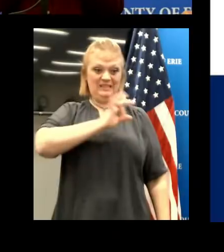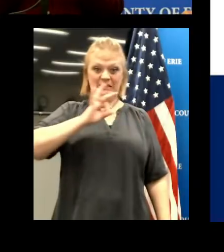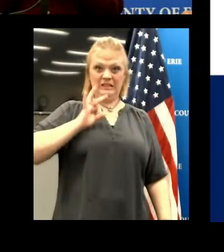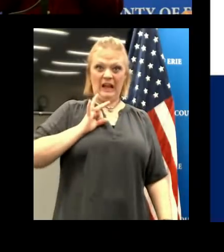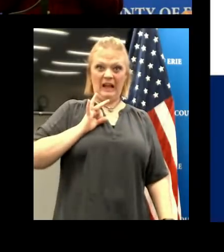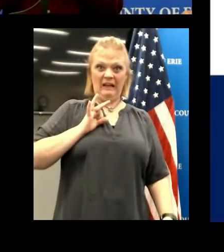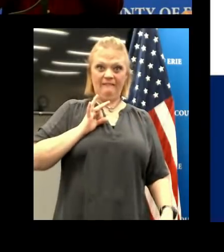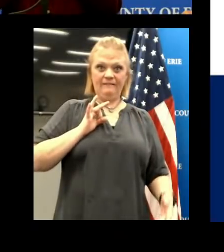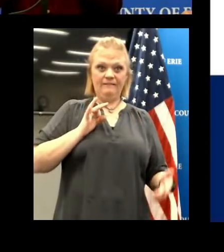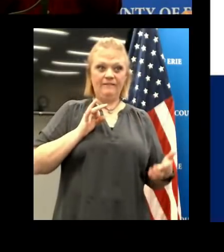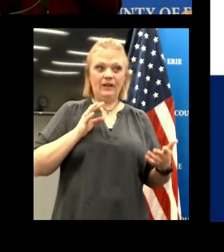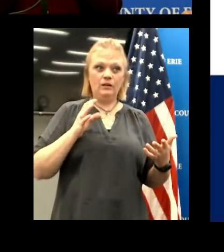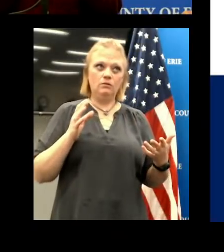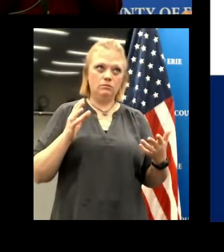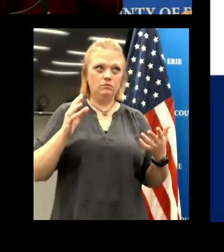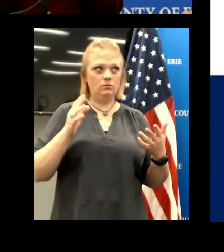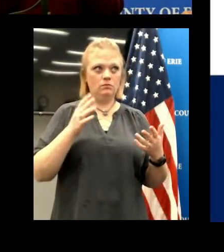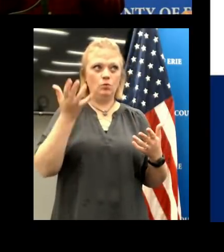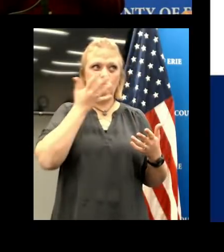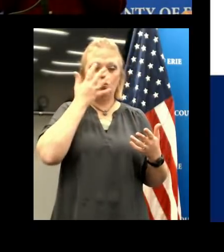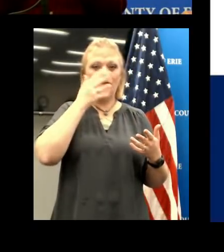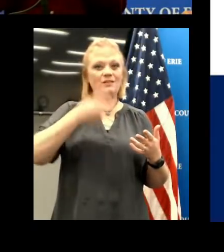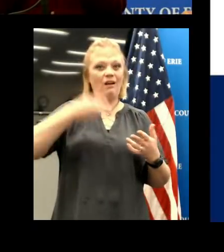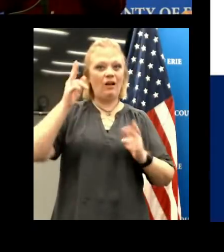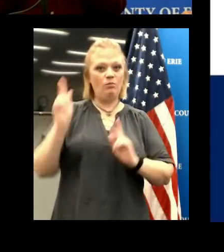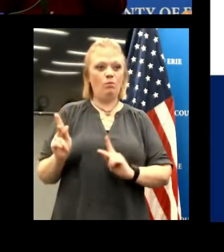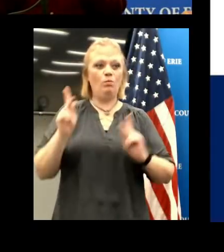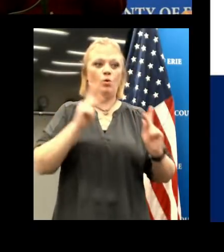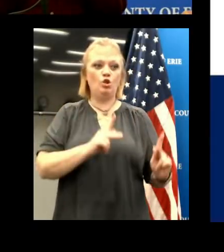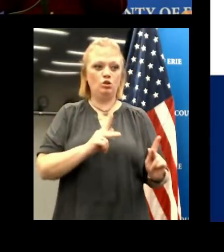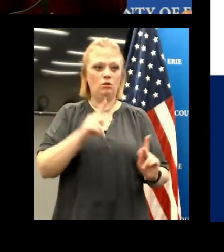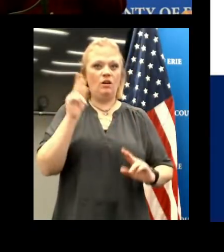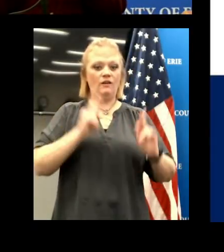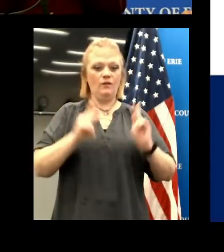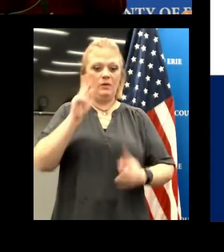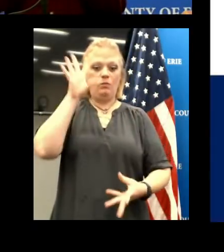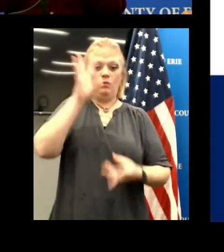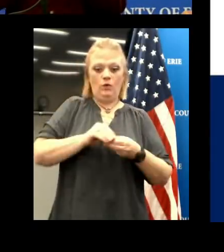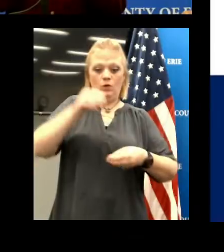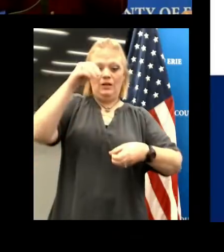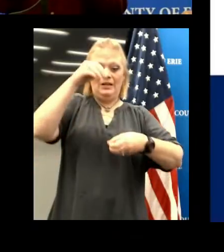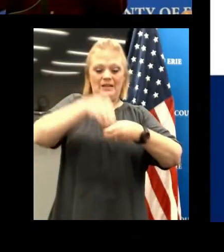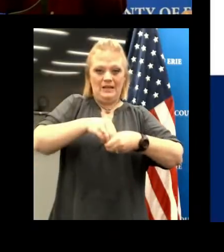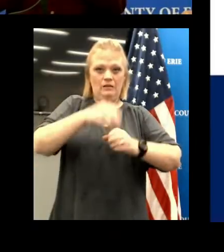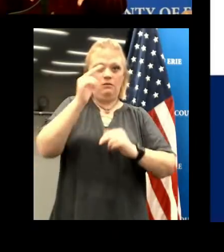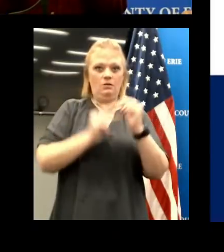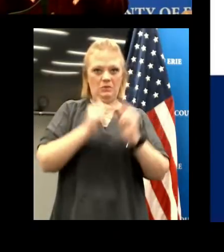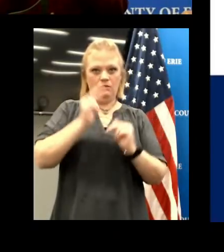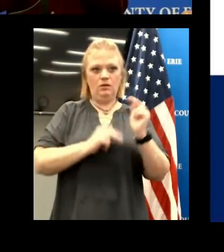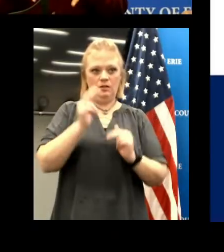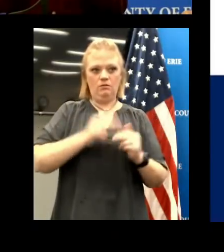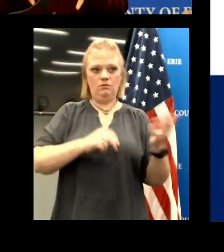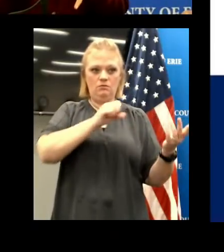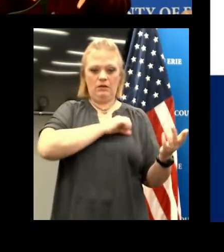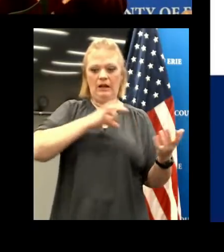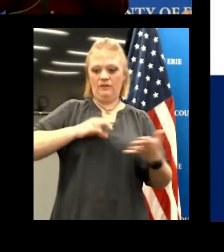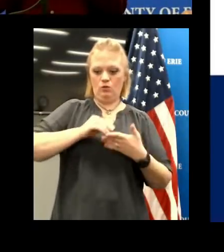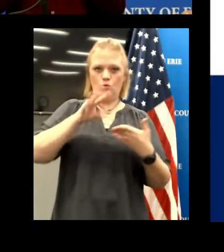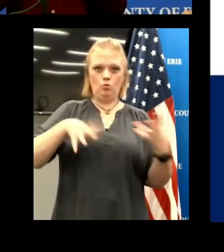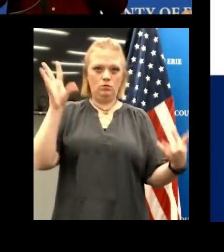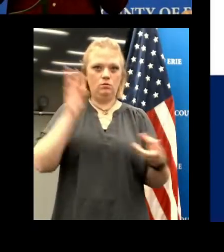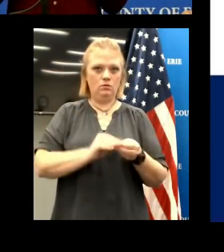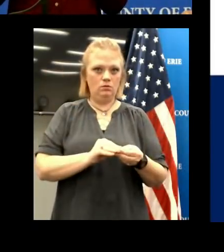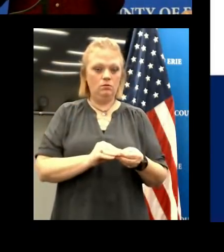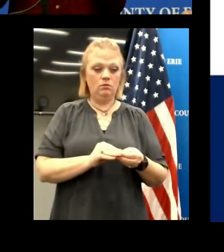is a very high proportion of the people who are are staff in the schools,